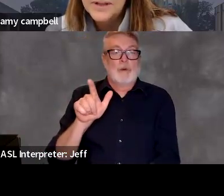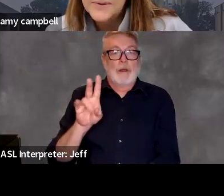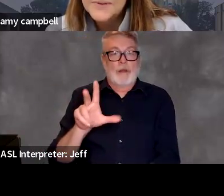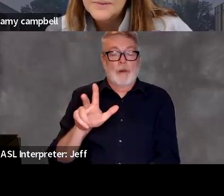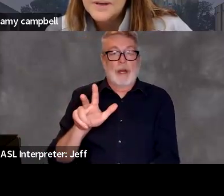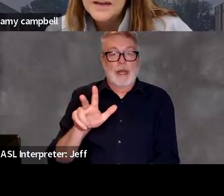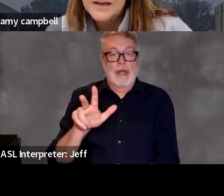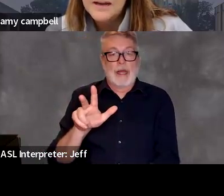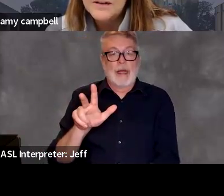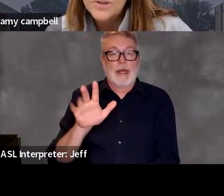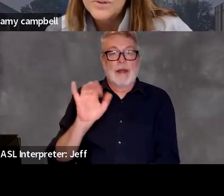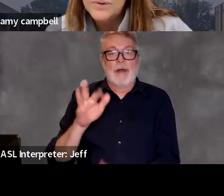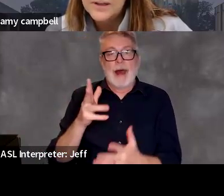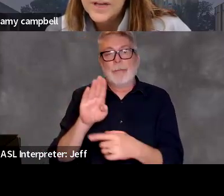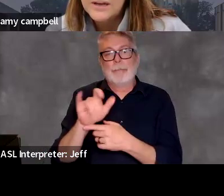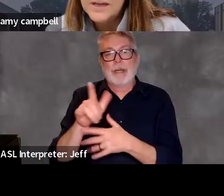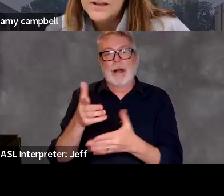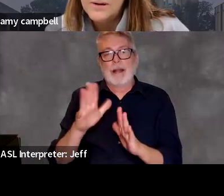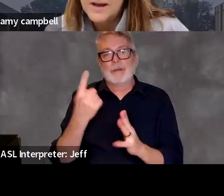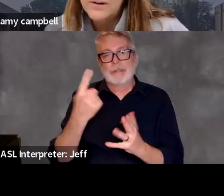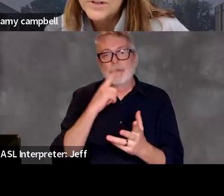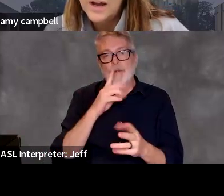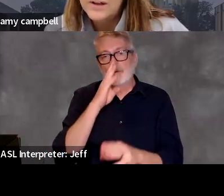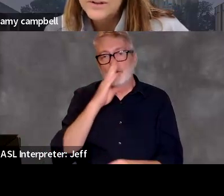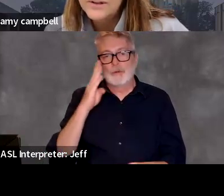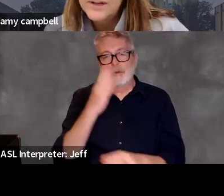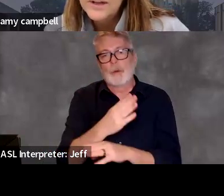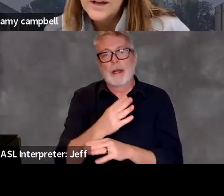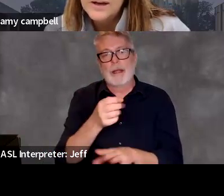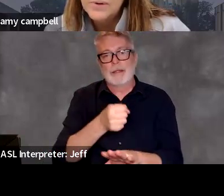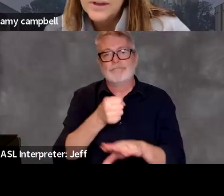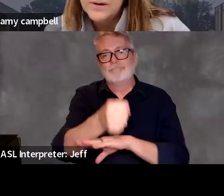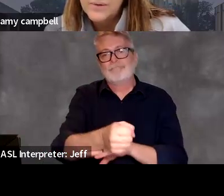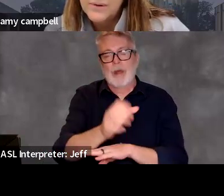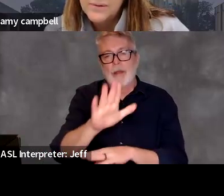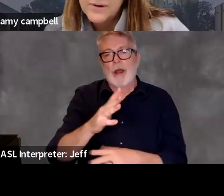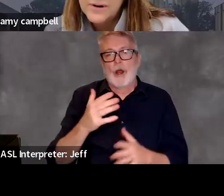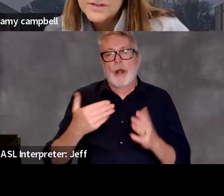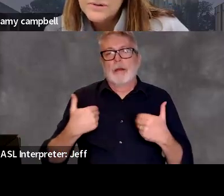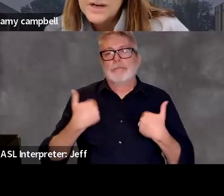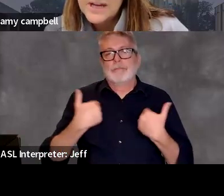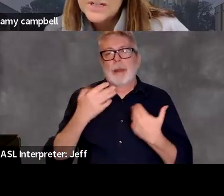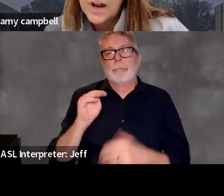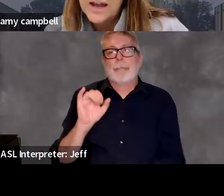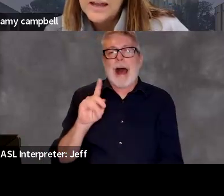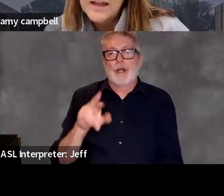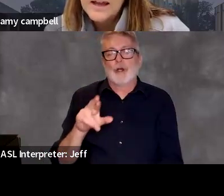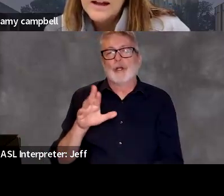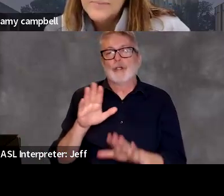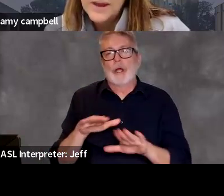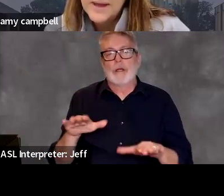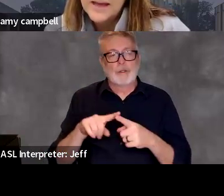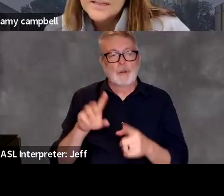bill that allows somebody to directly commit their minor child without a court order to an